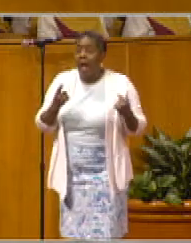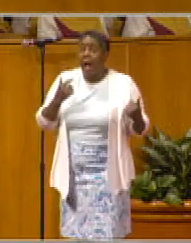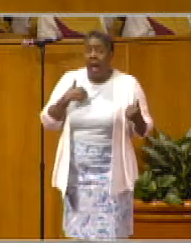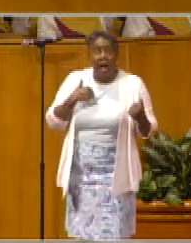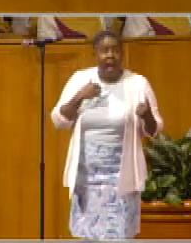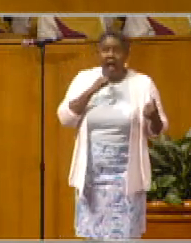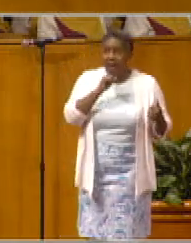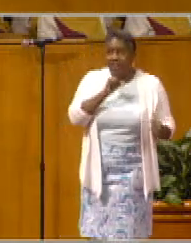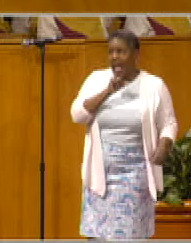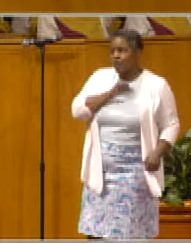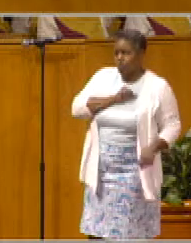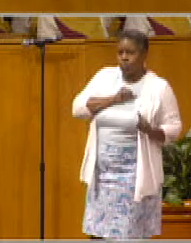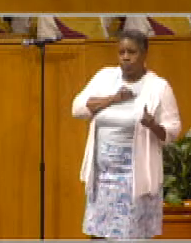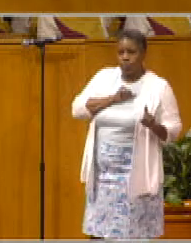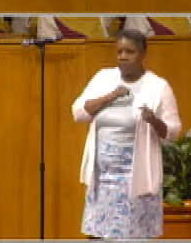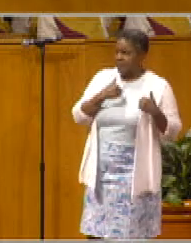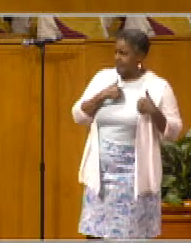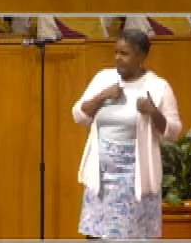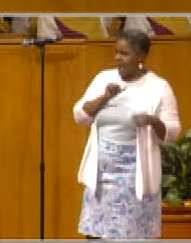an attitude.